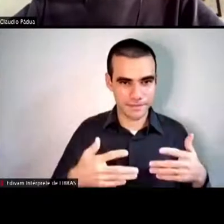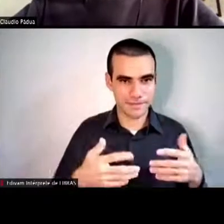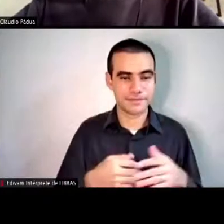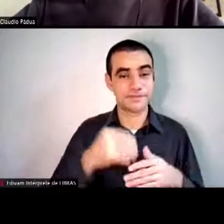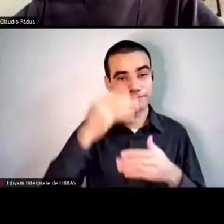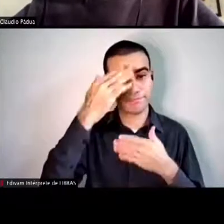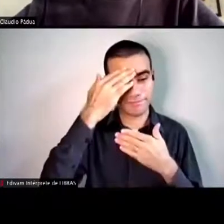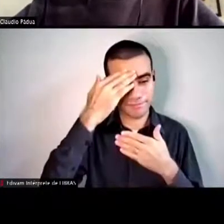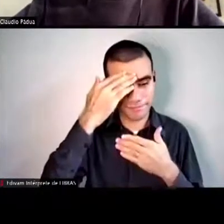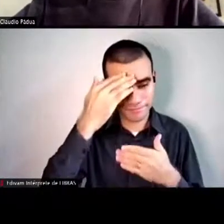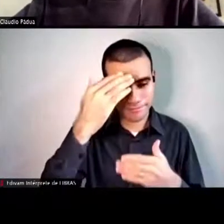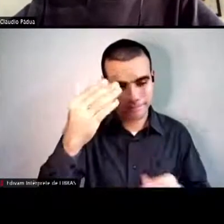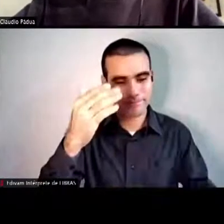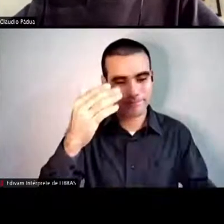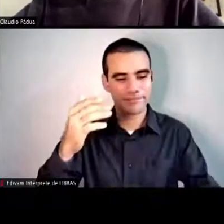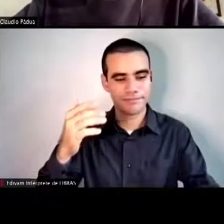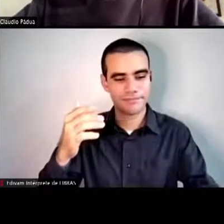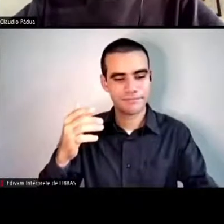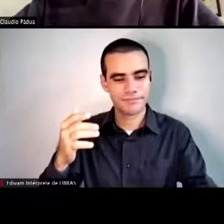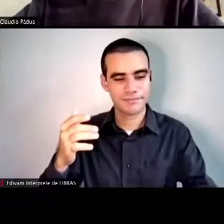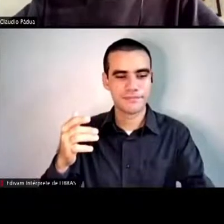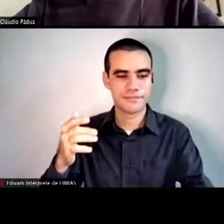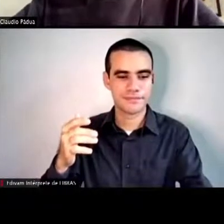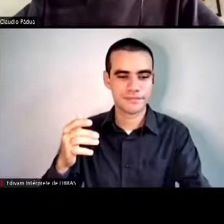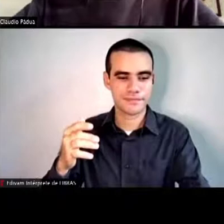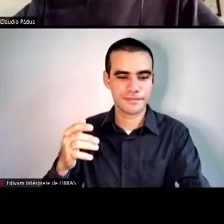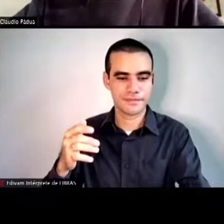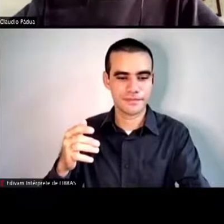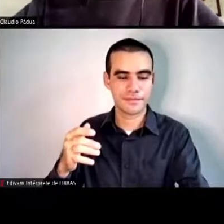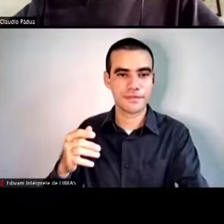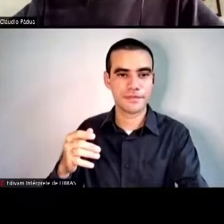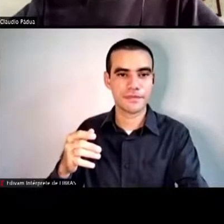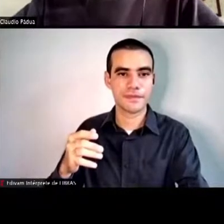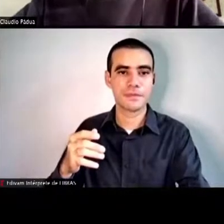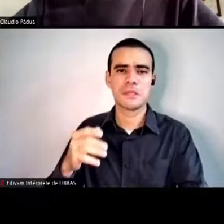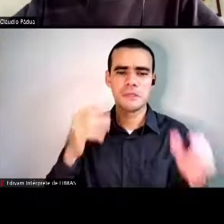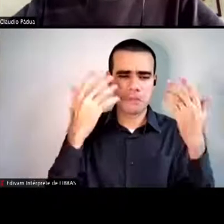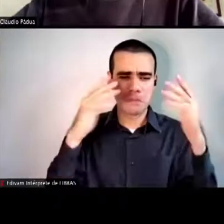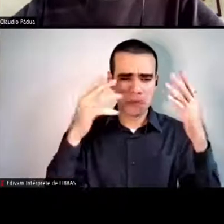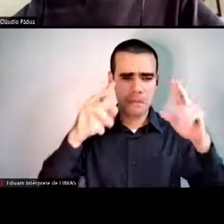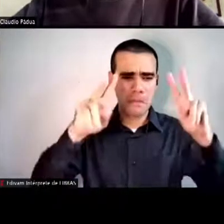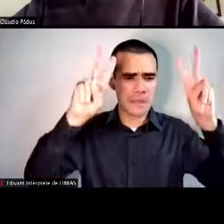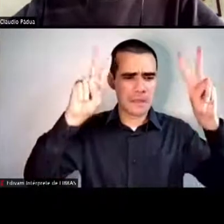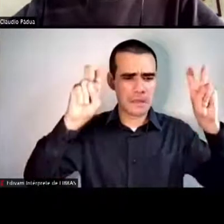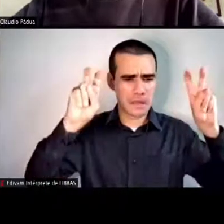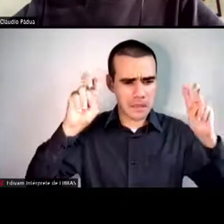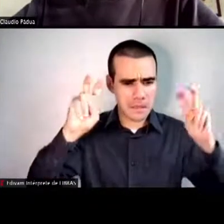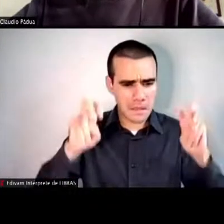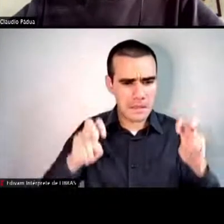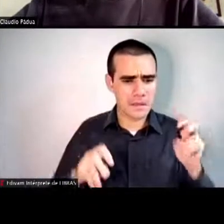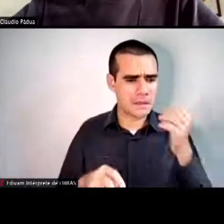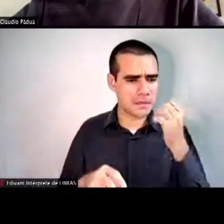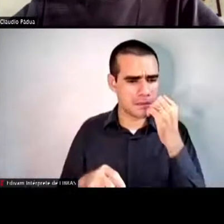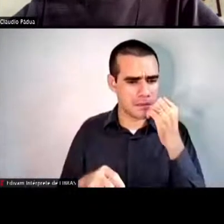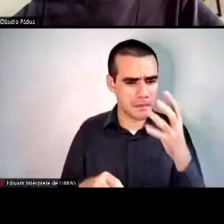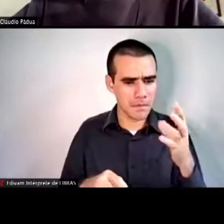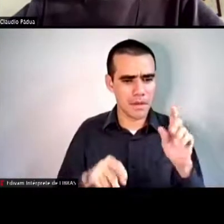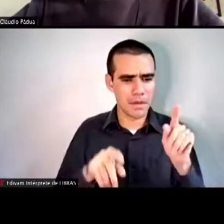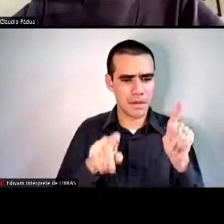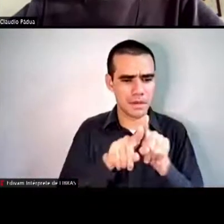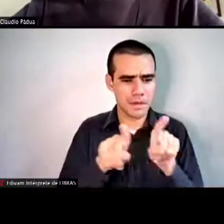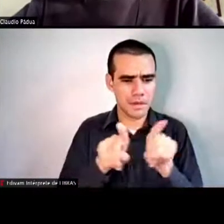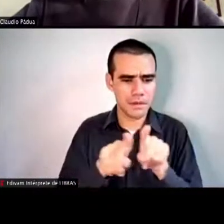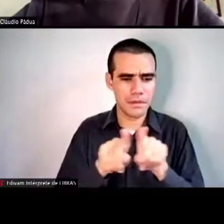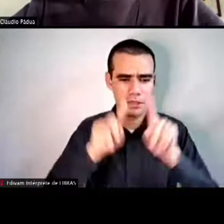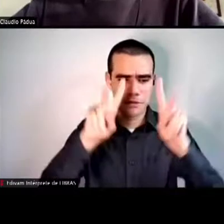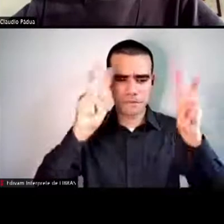I'd like to thank for the opportunity and congratulate you for the initiative and the topic, and to